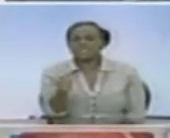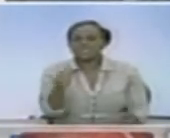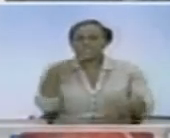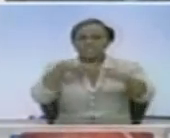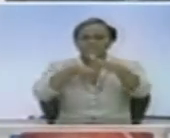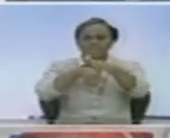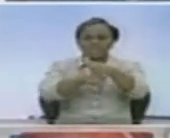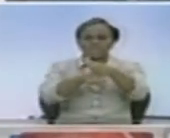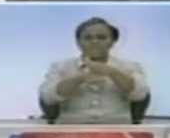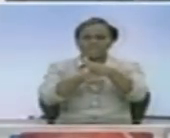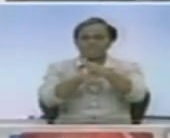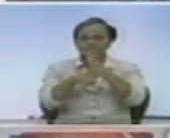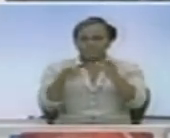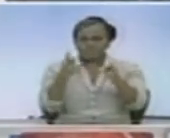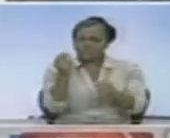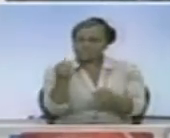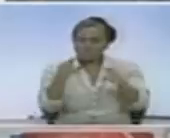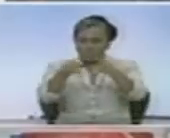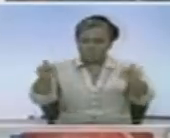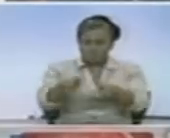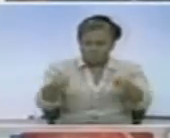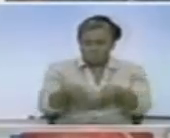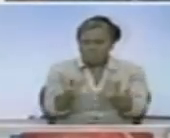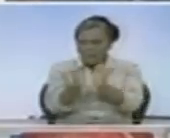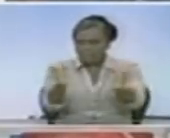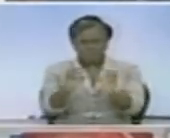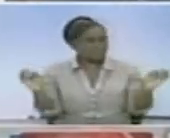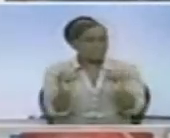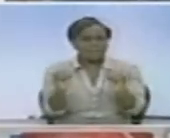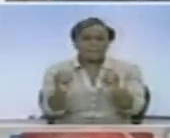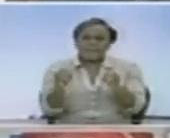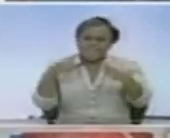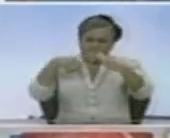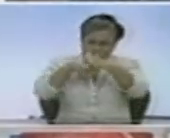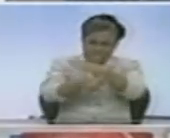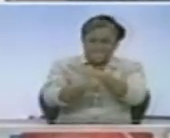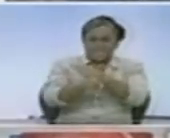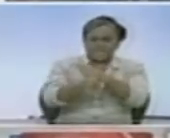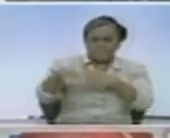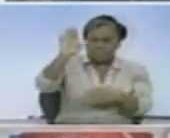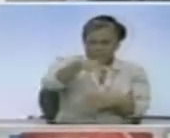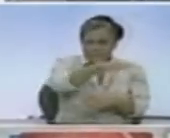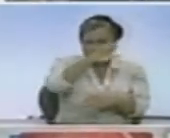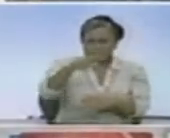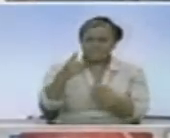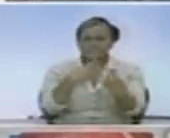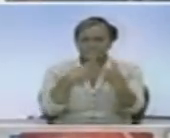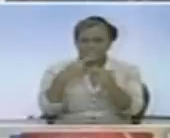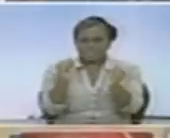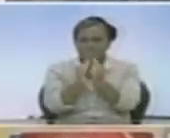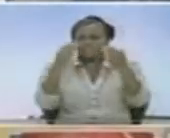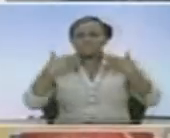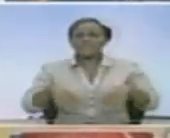Not in the gallery, as it were, not in the public meetings, but in the house, discussed by people who